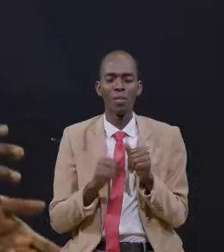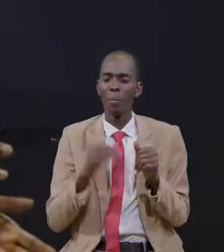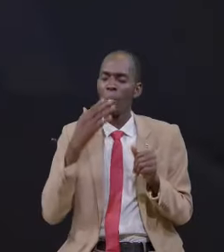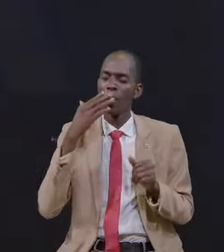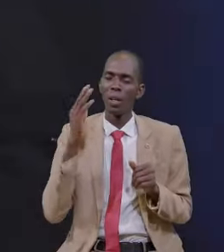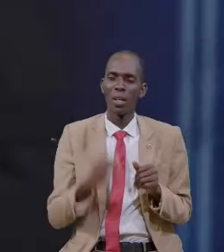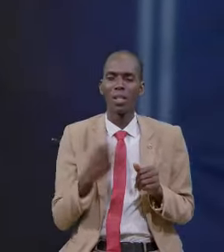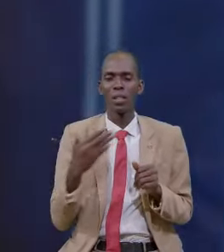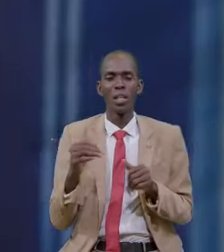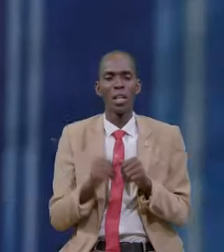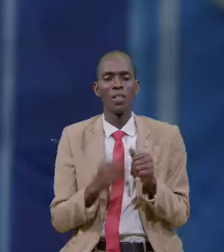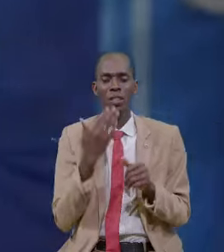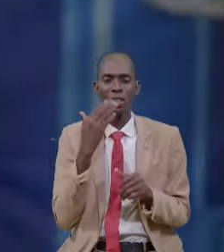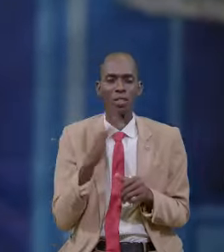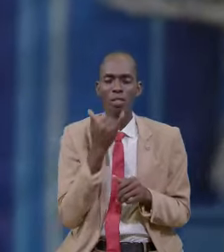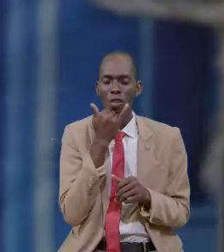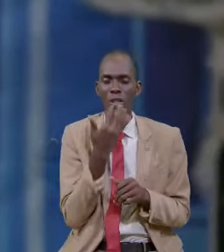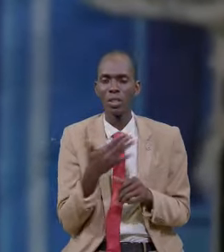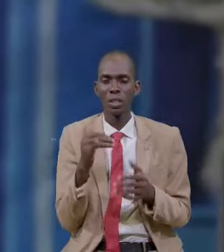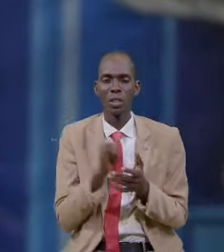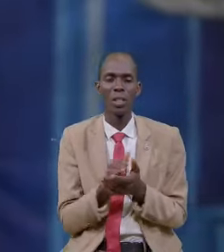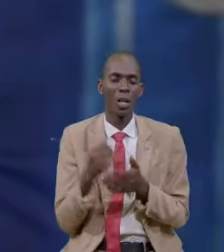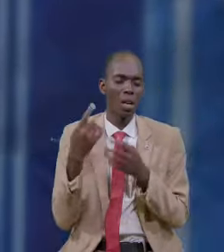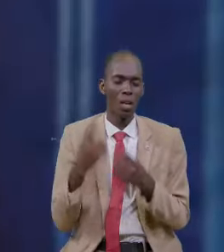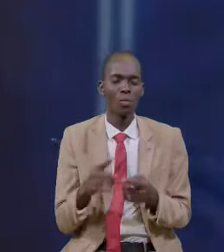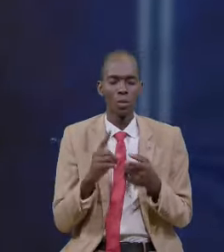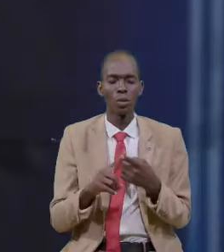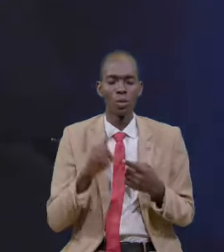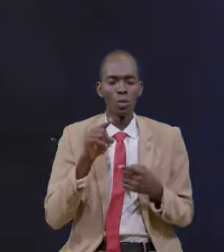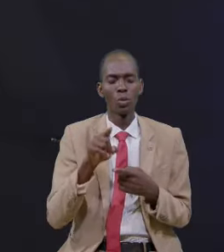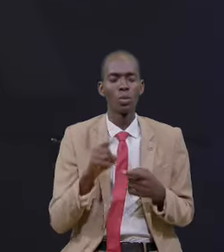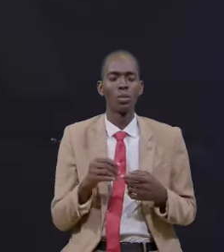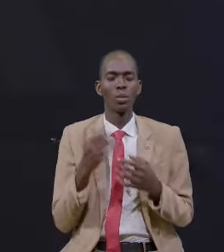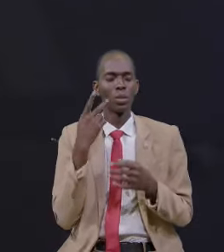every evil sin that ever came in your life. Look at Romans